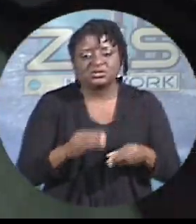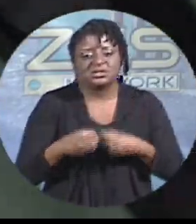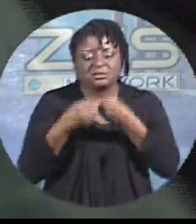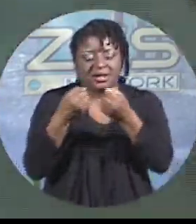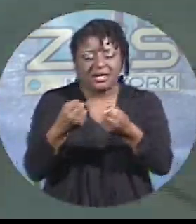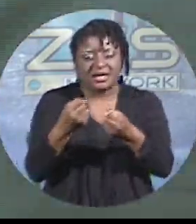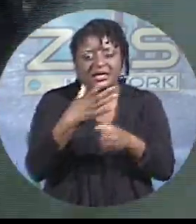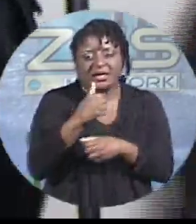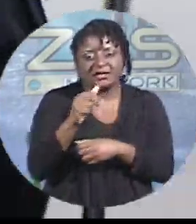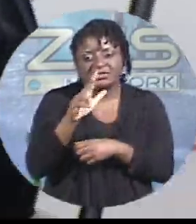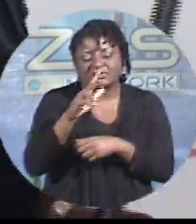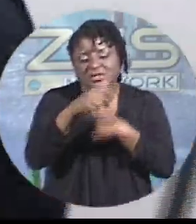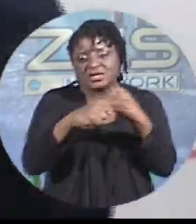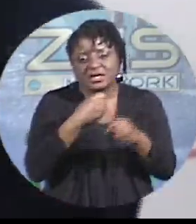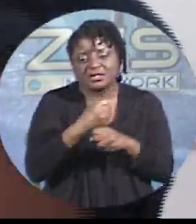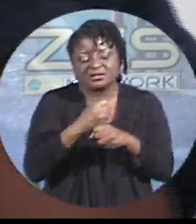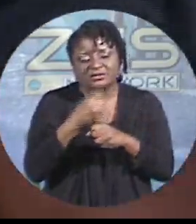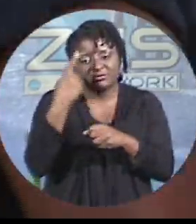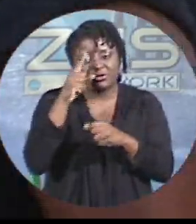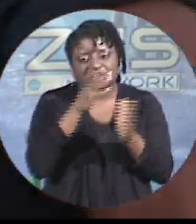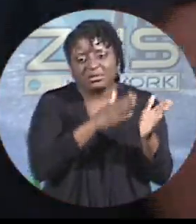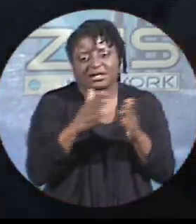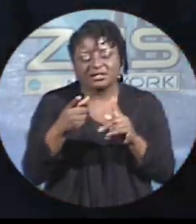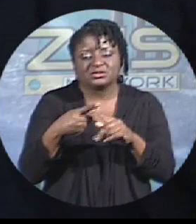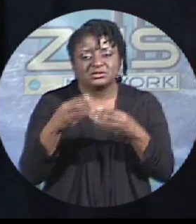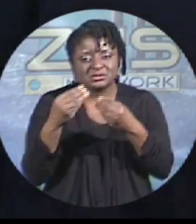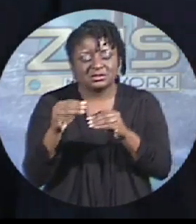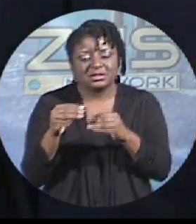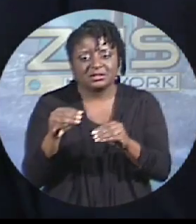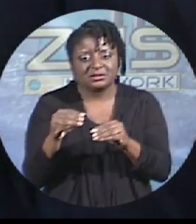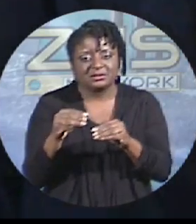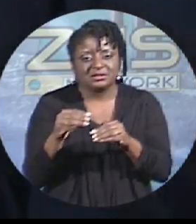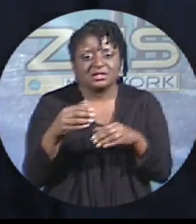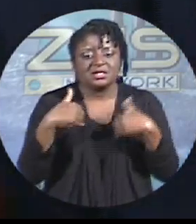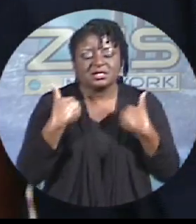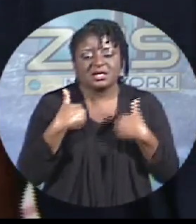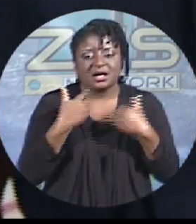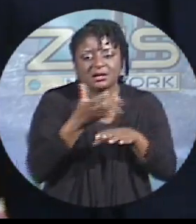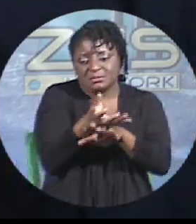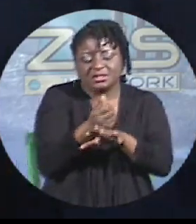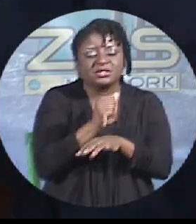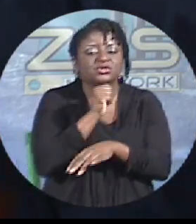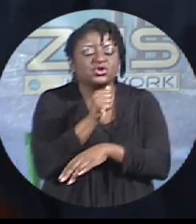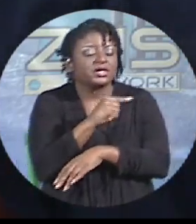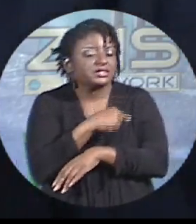The sentences will be served concurrently. Meantime, Young pleaded not guilty to